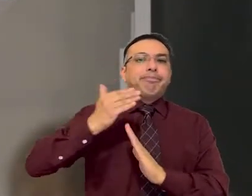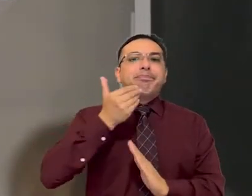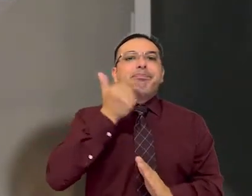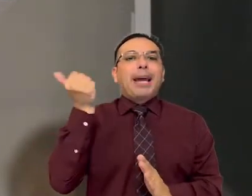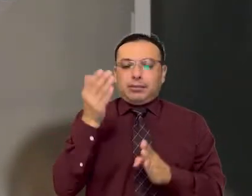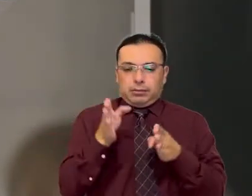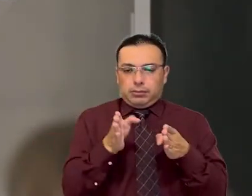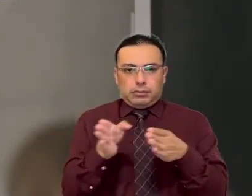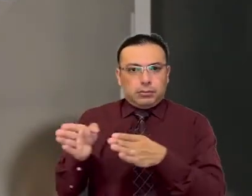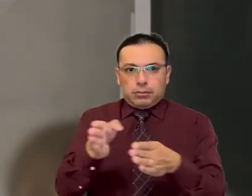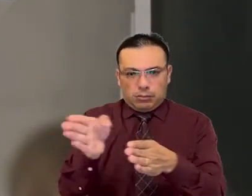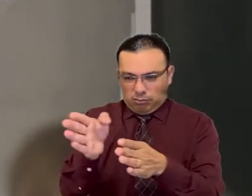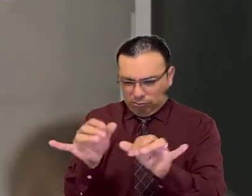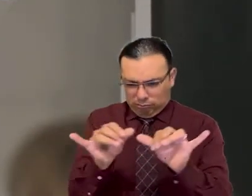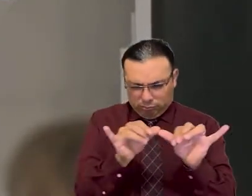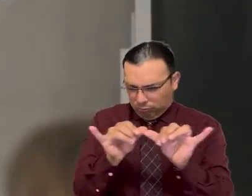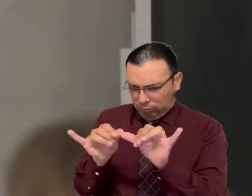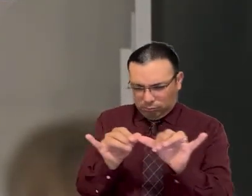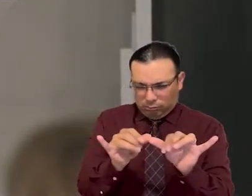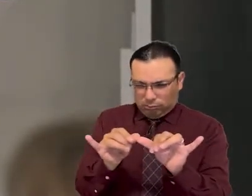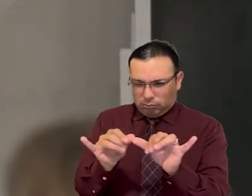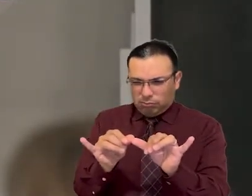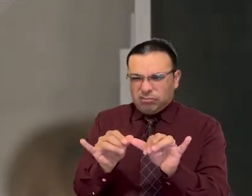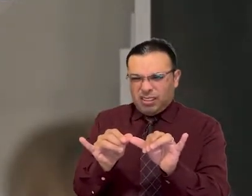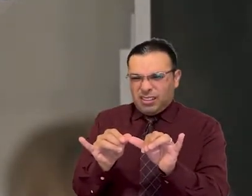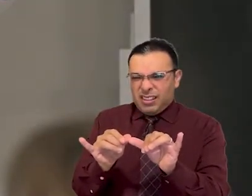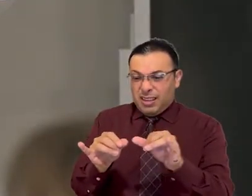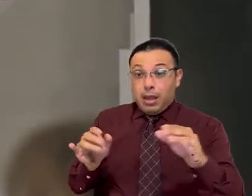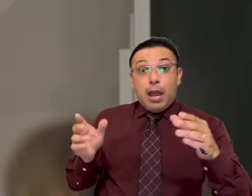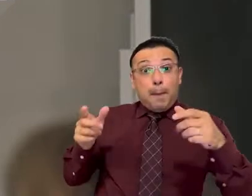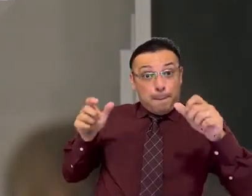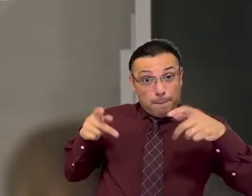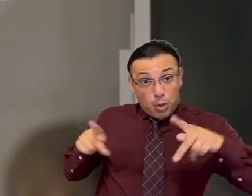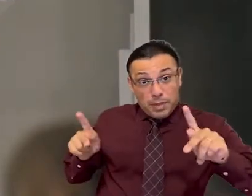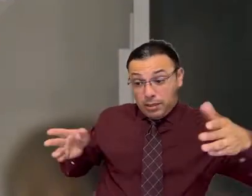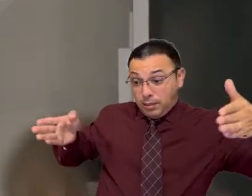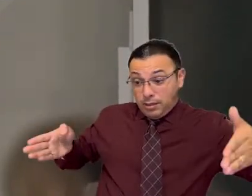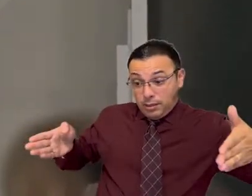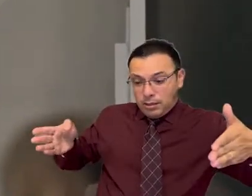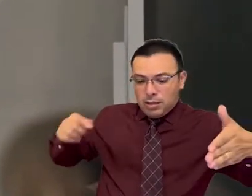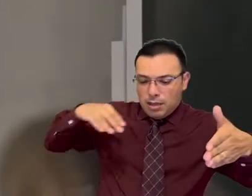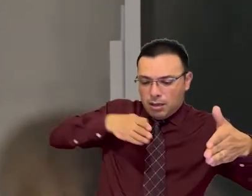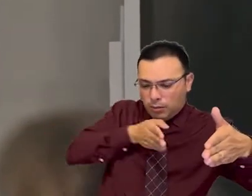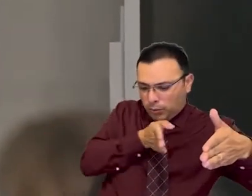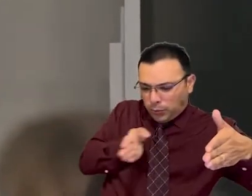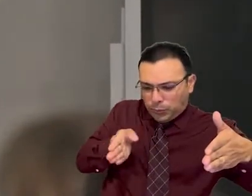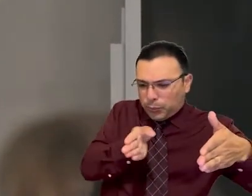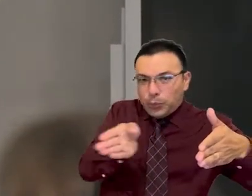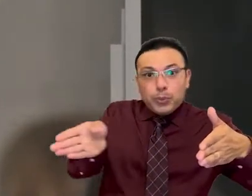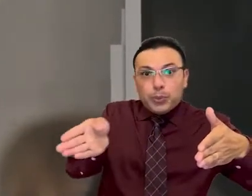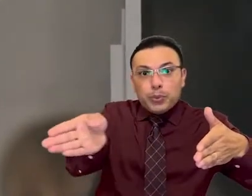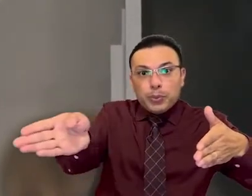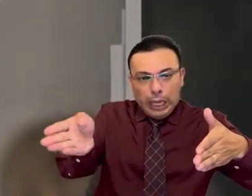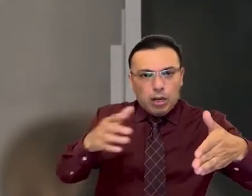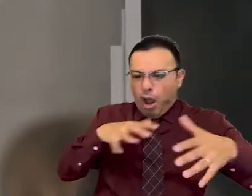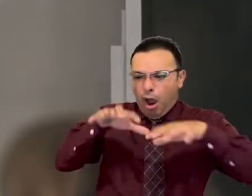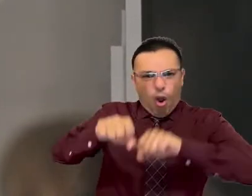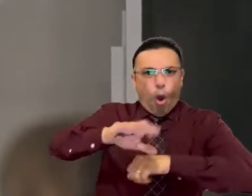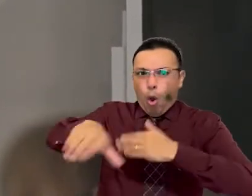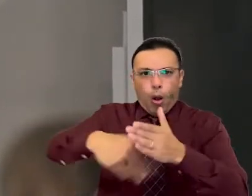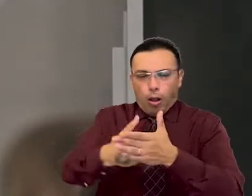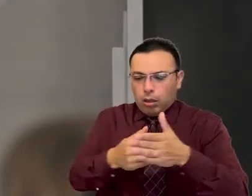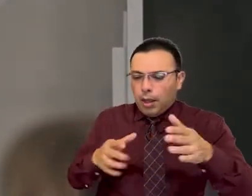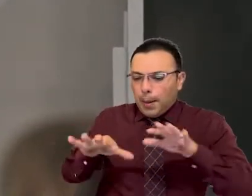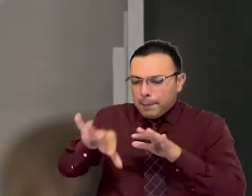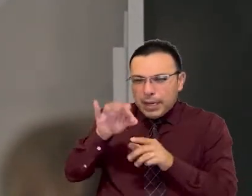that permitted space. And we anticipate, based on that route, 21